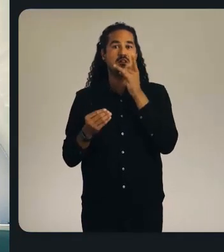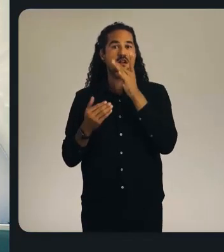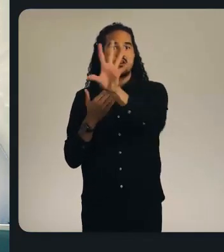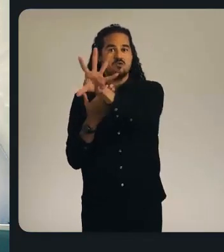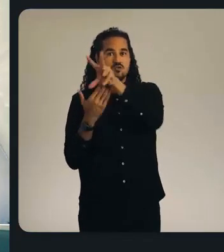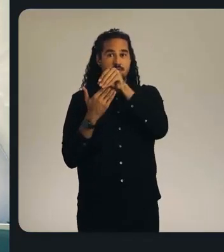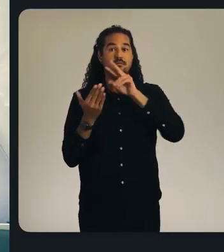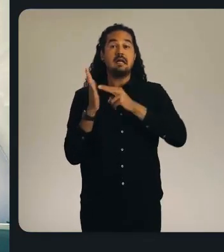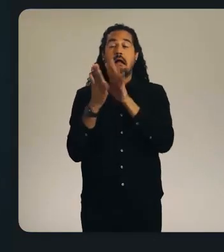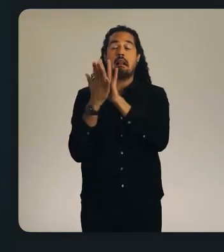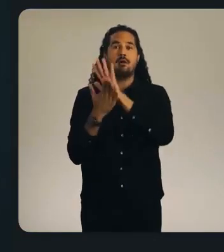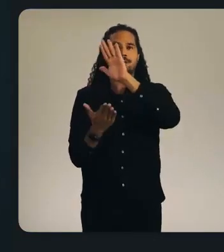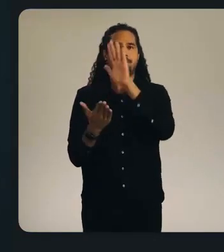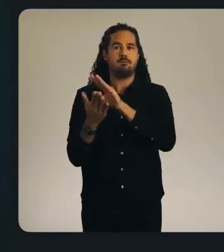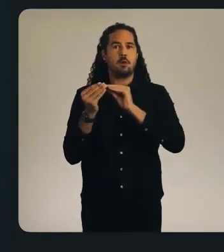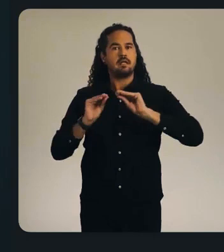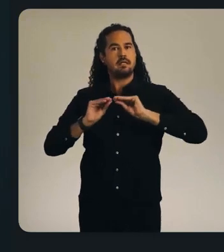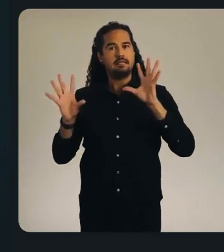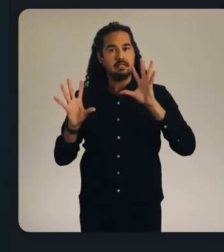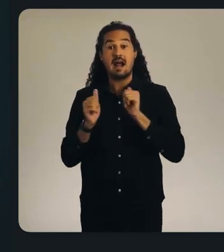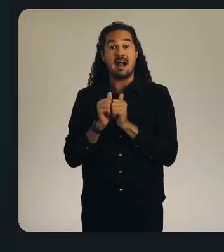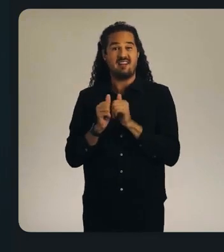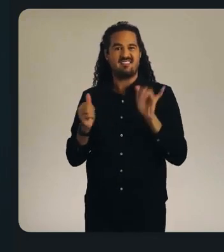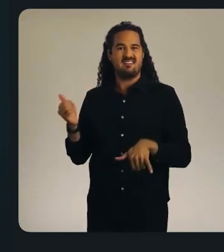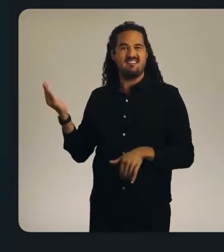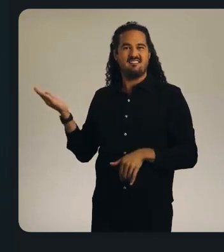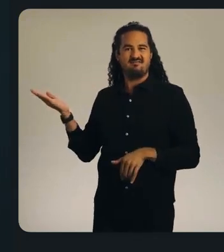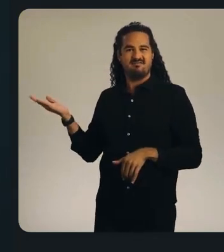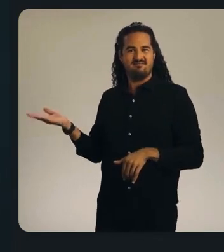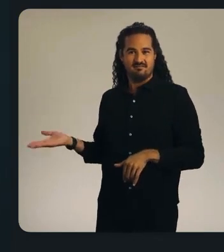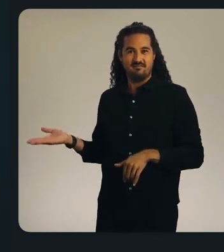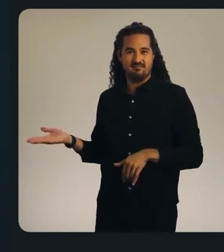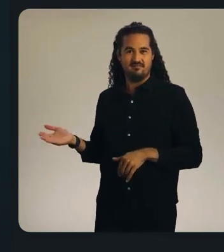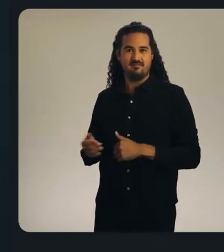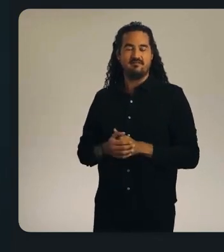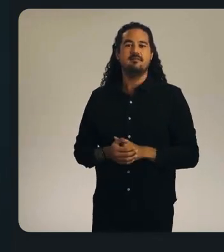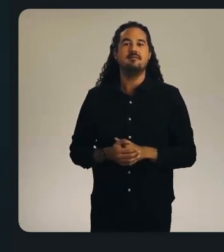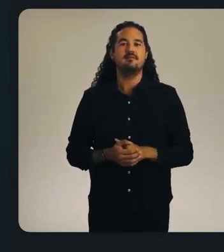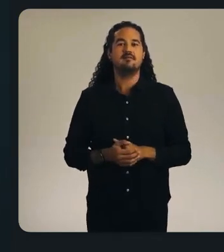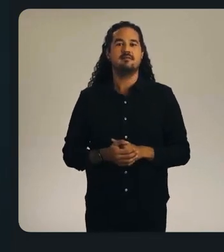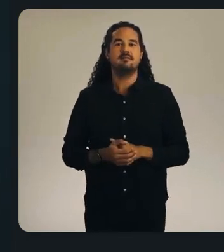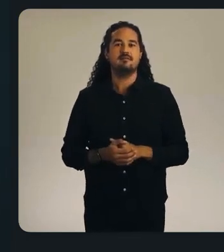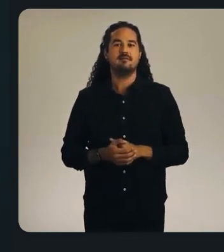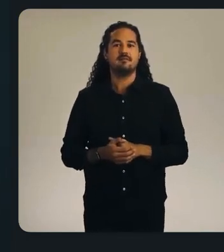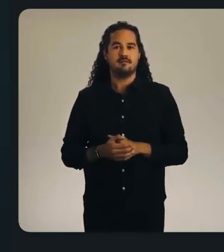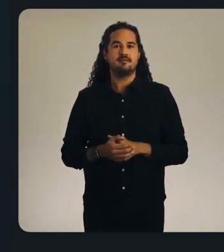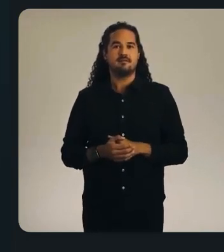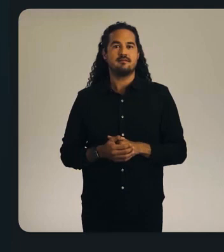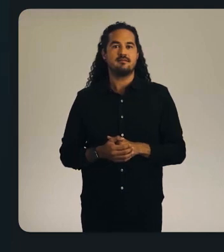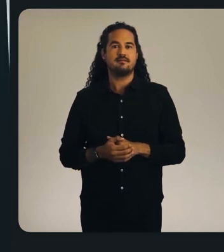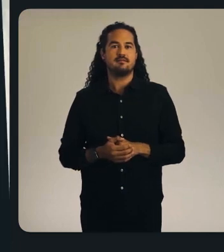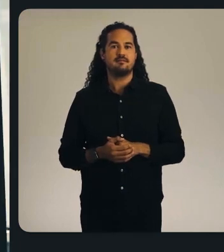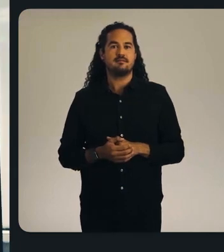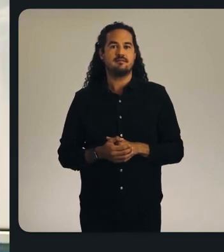in your photos and videos. This is enabled by larger 1.7 micron pixels that capture more light and a wide f1.6 aperture. It's